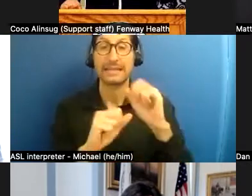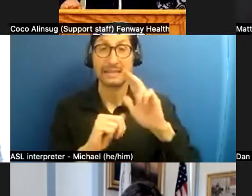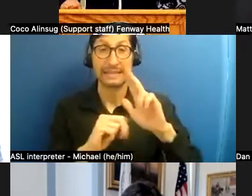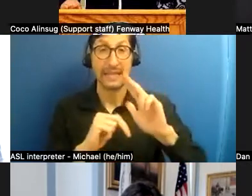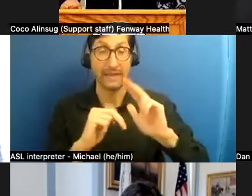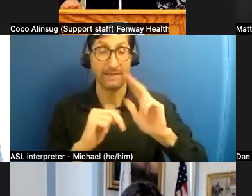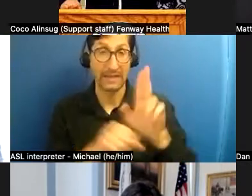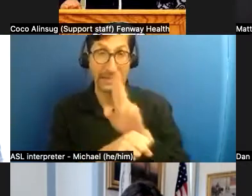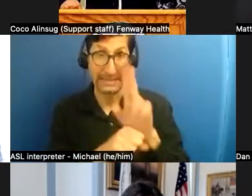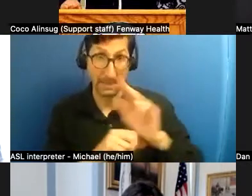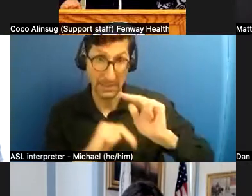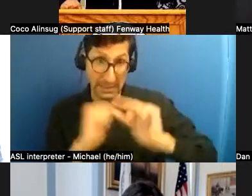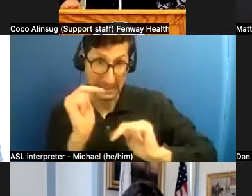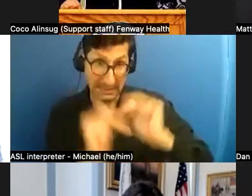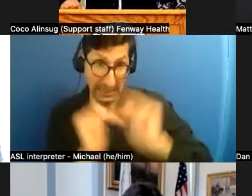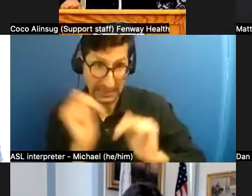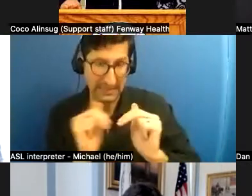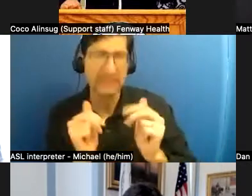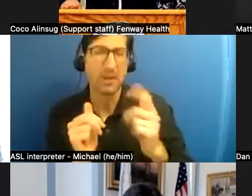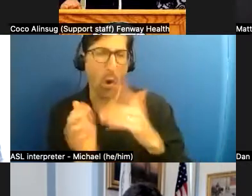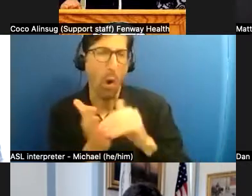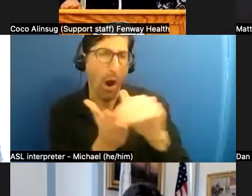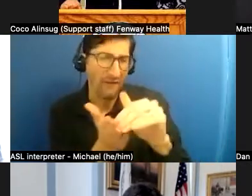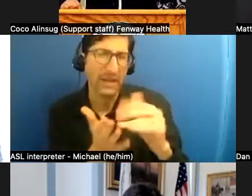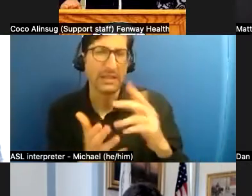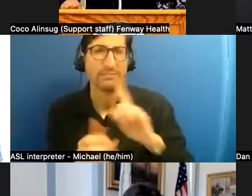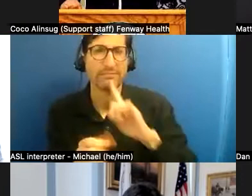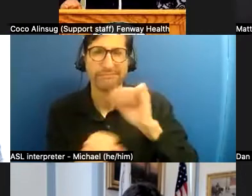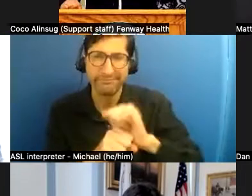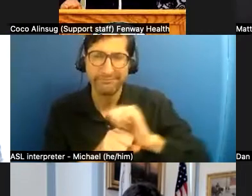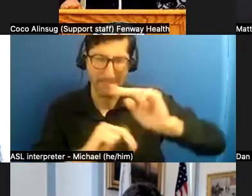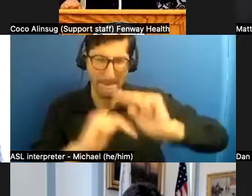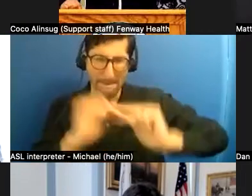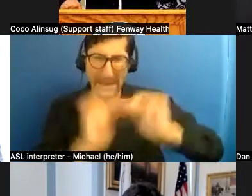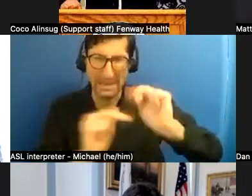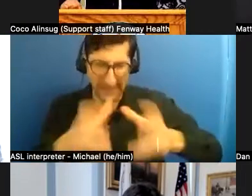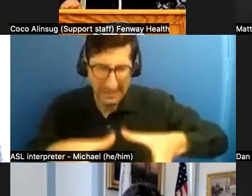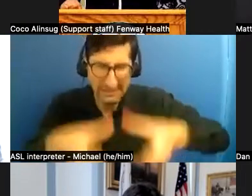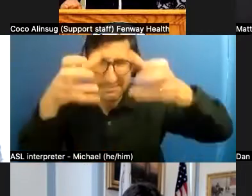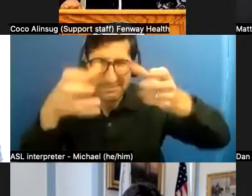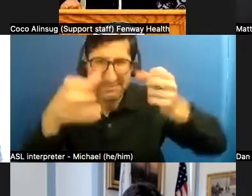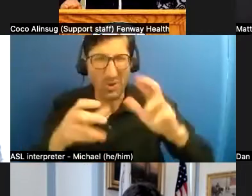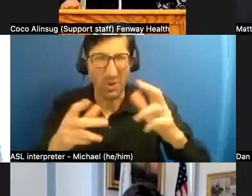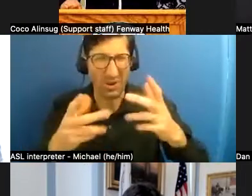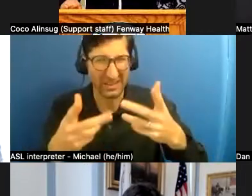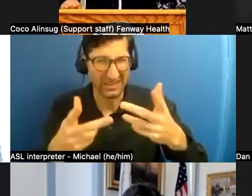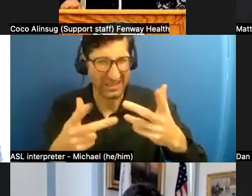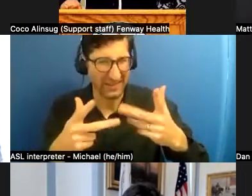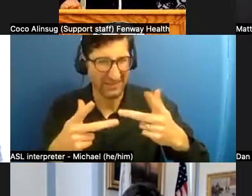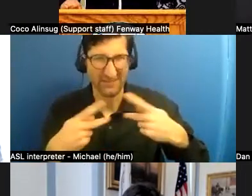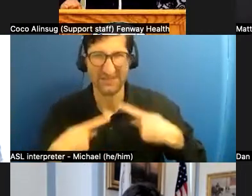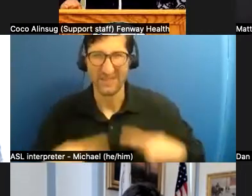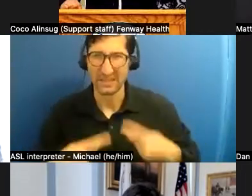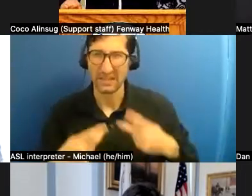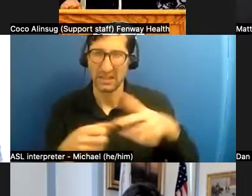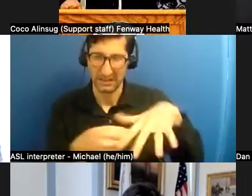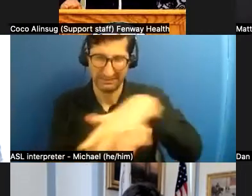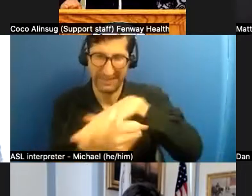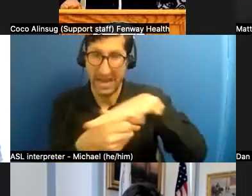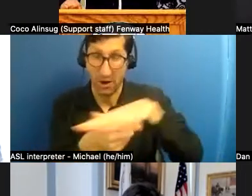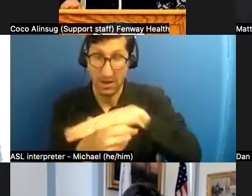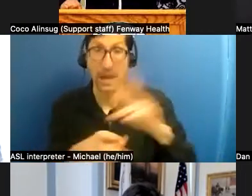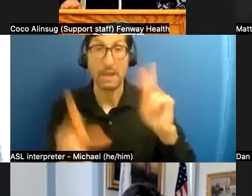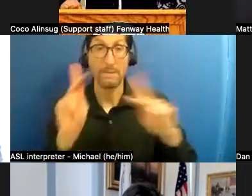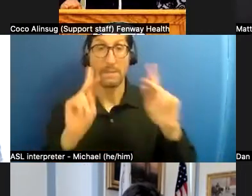So they're often buildings or physical spaces where people who use drugs can go